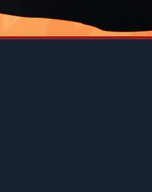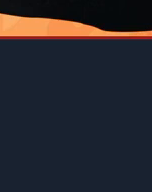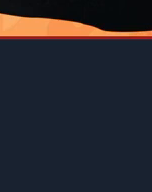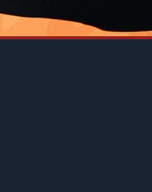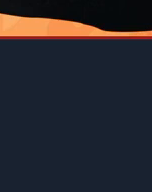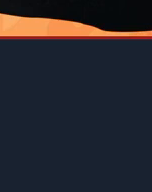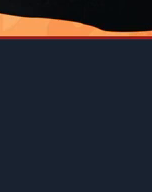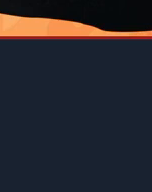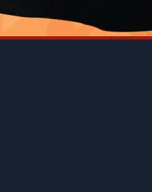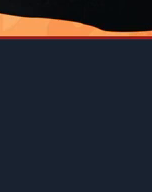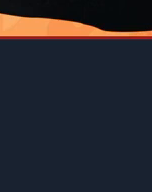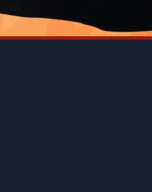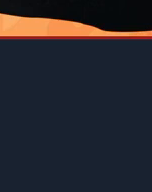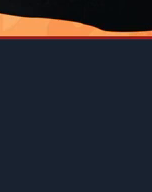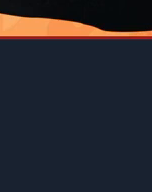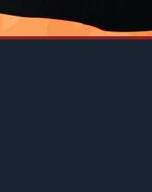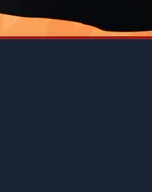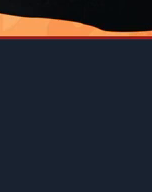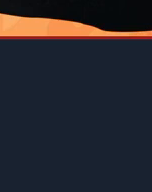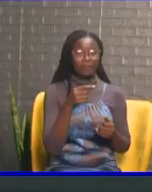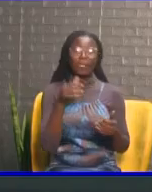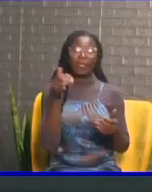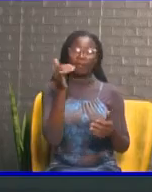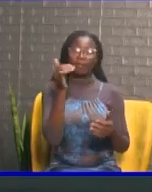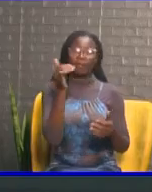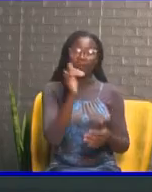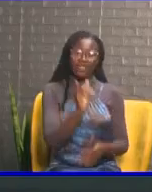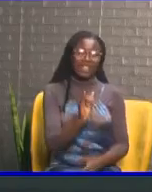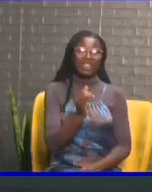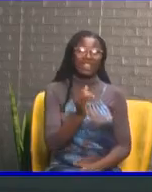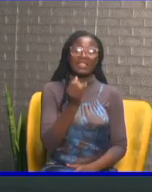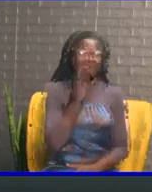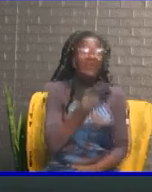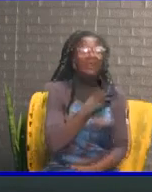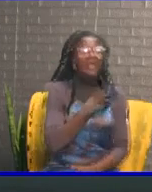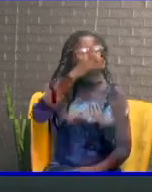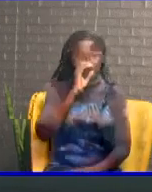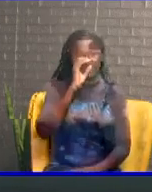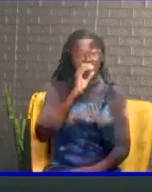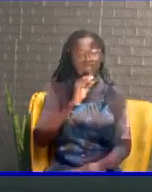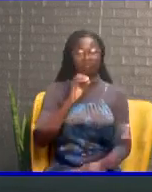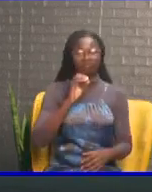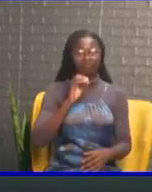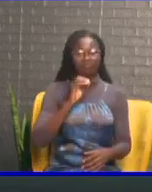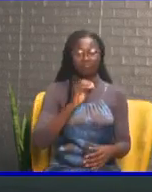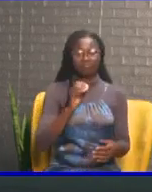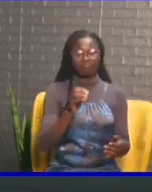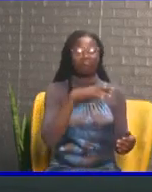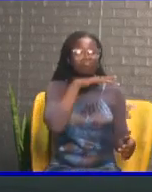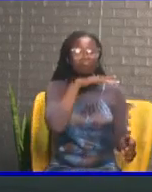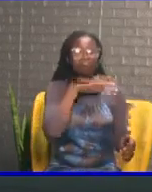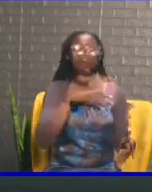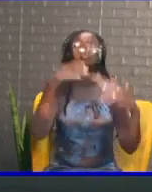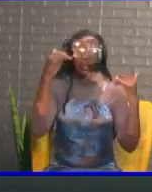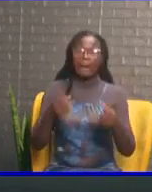Now, remember it says they eateth and drinketh what? Unworthily. Now,